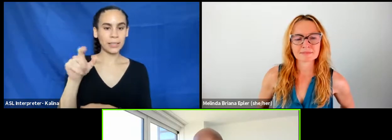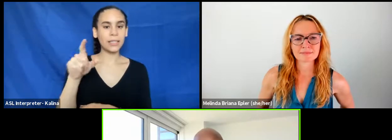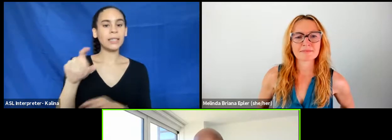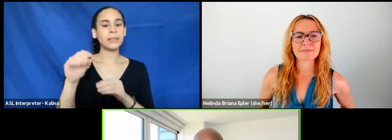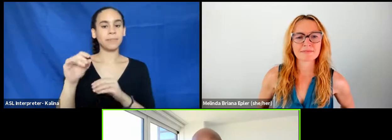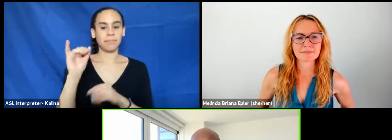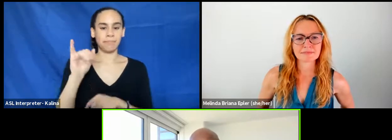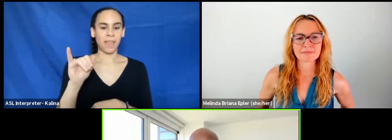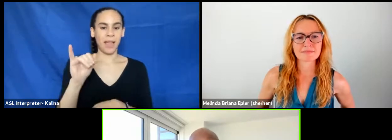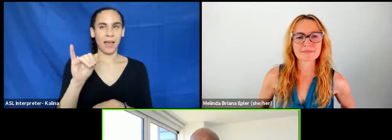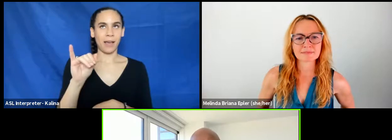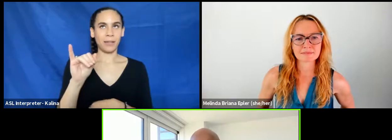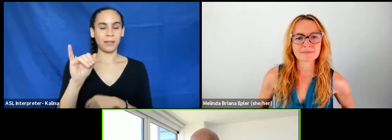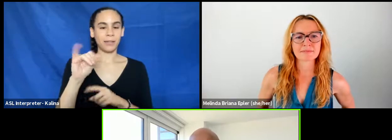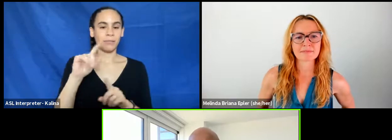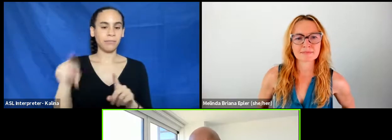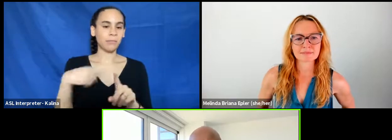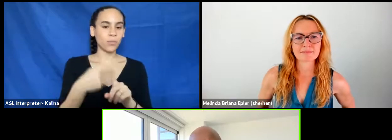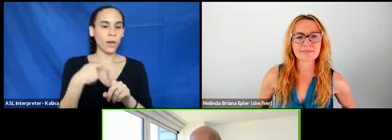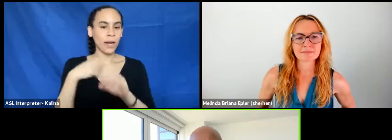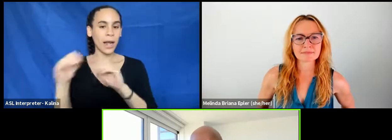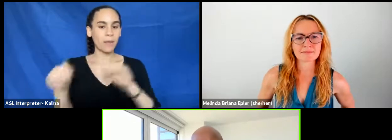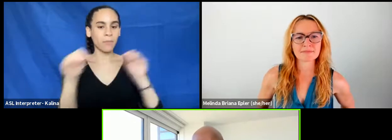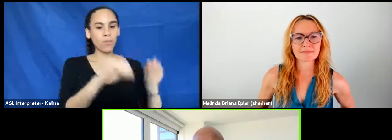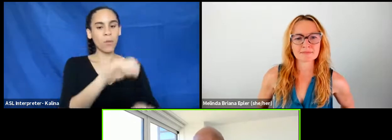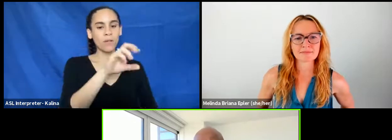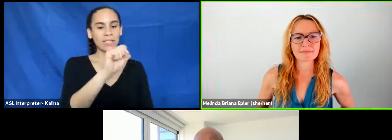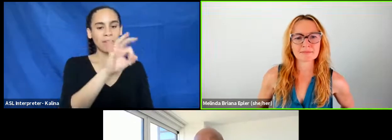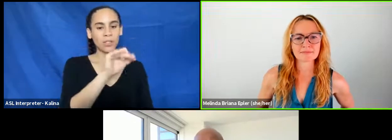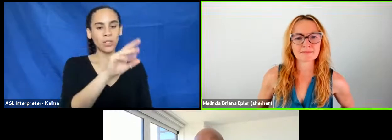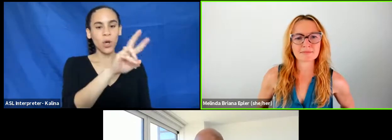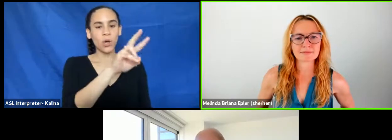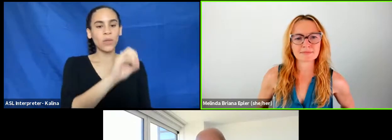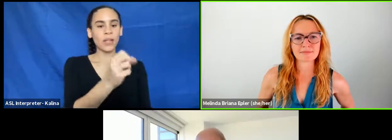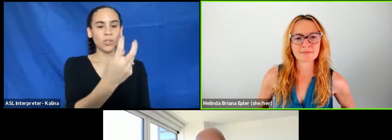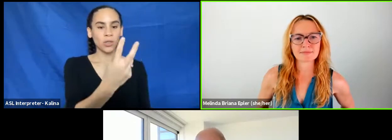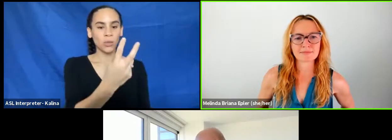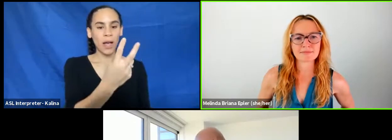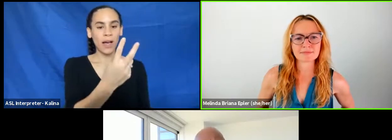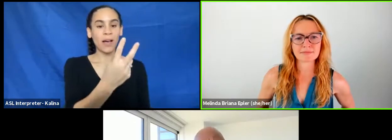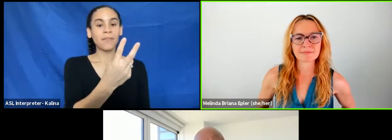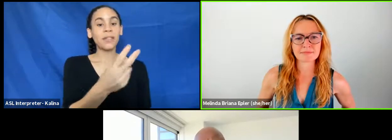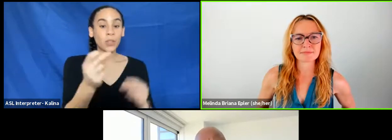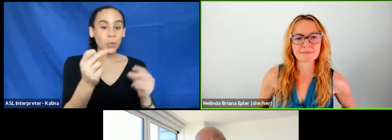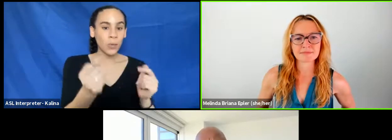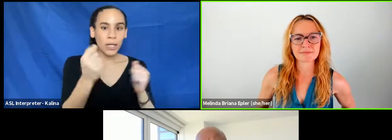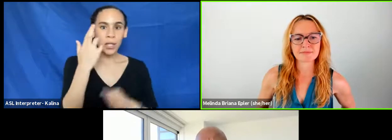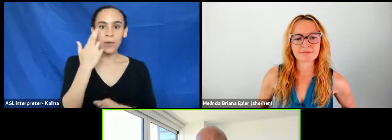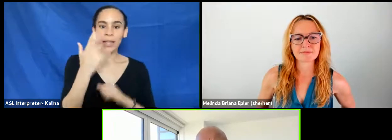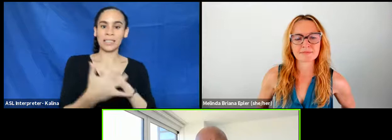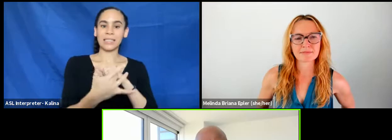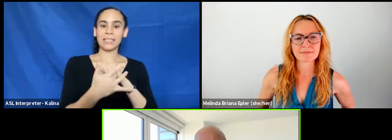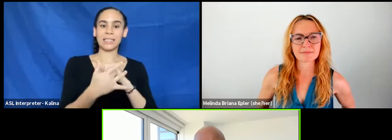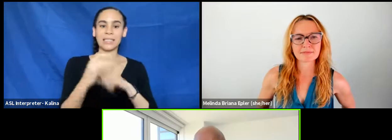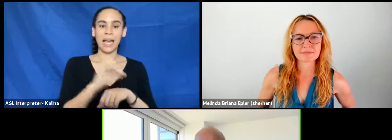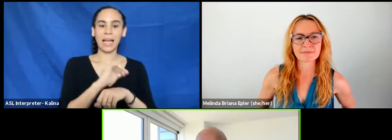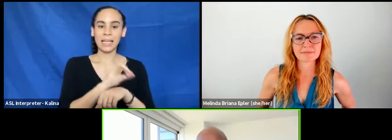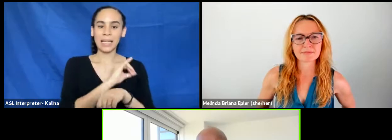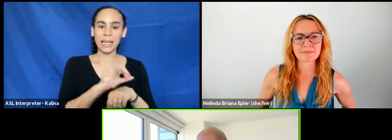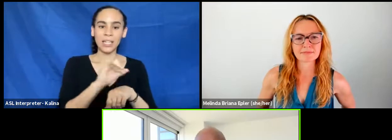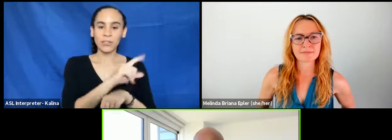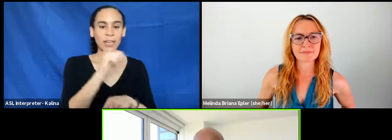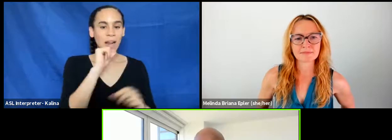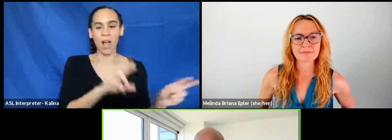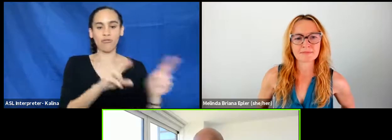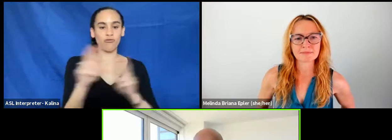on diversity, equity, inclusion. Wouldn't even say diversity was a bad word. Mm-hmm. And at the time we were trying to bring awareness to lack of Black